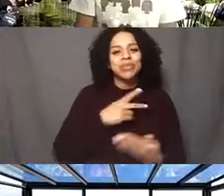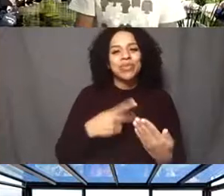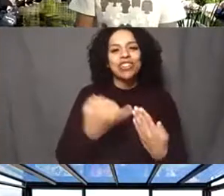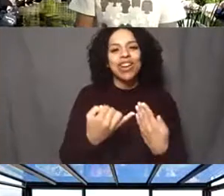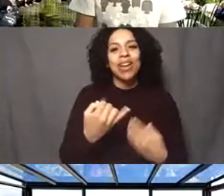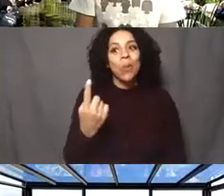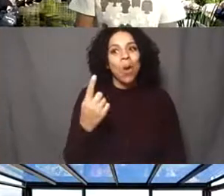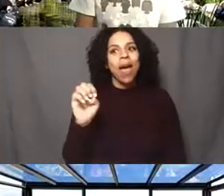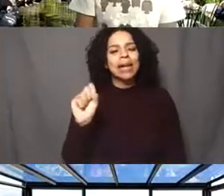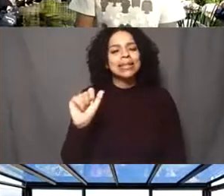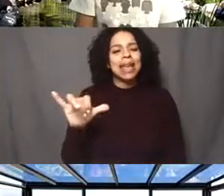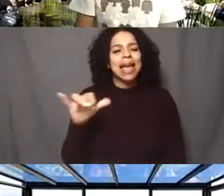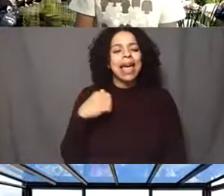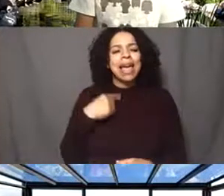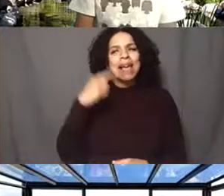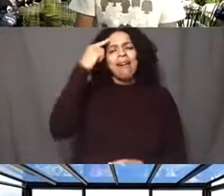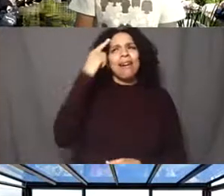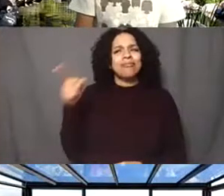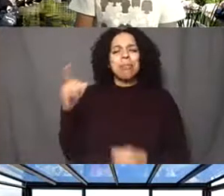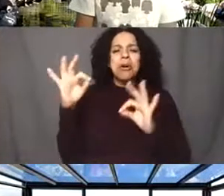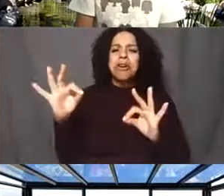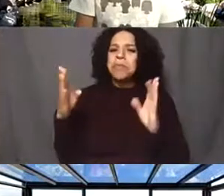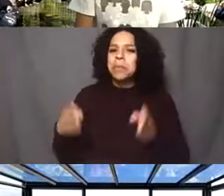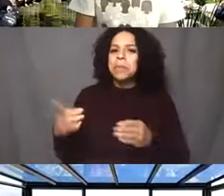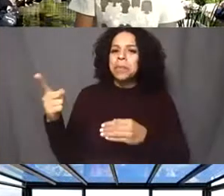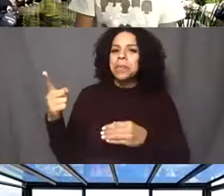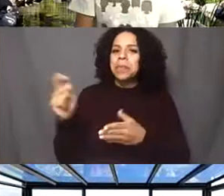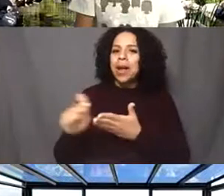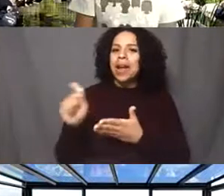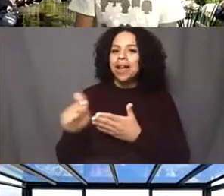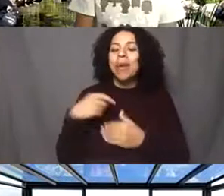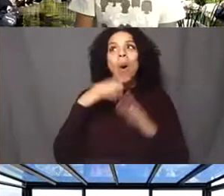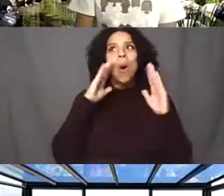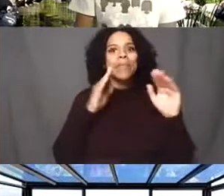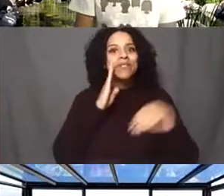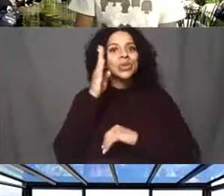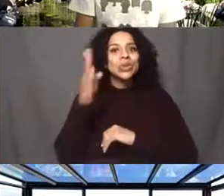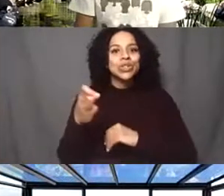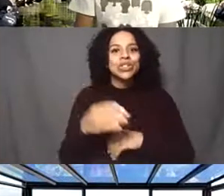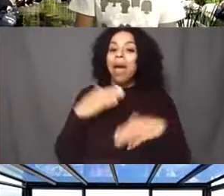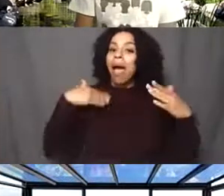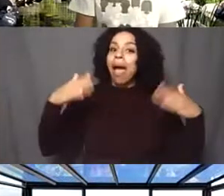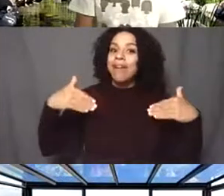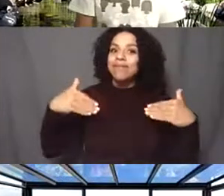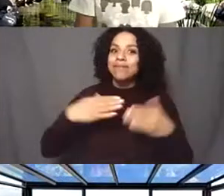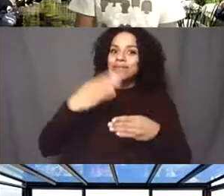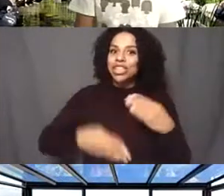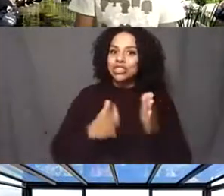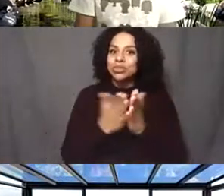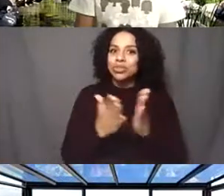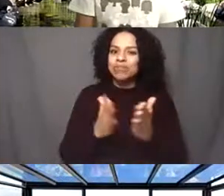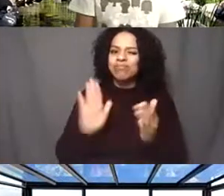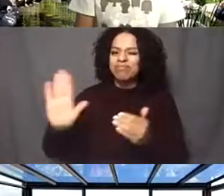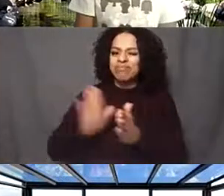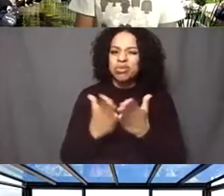write and I hope to work with her in the future, but I have not finished cast yet. I haven't been able to really do